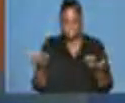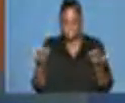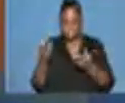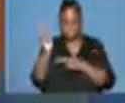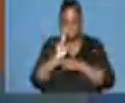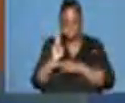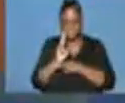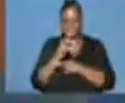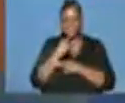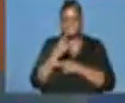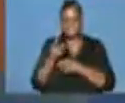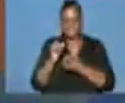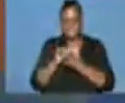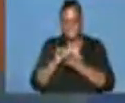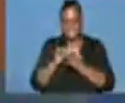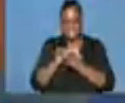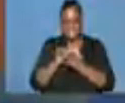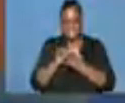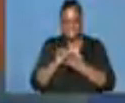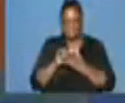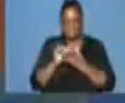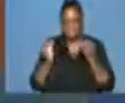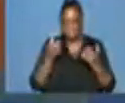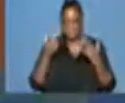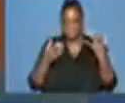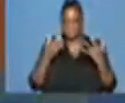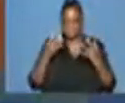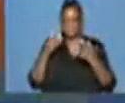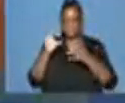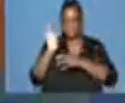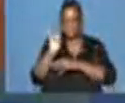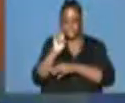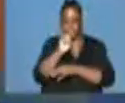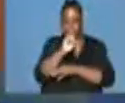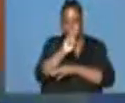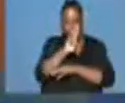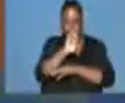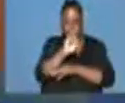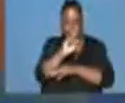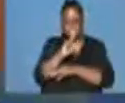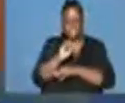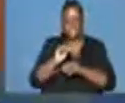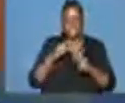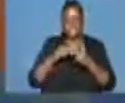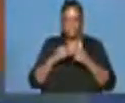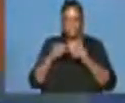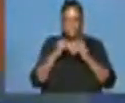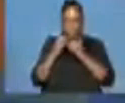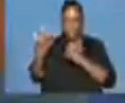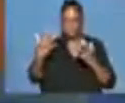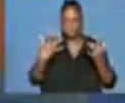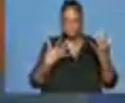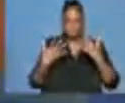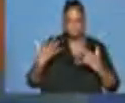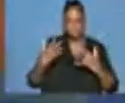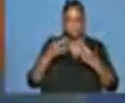So it is a cyclical effect, because the more burning of the fossil fuel, the more climate change impact you will tend to have. And so we